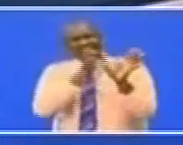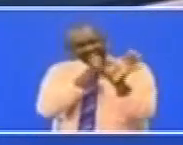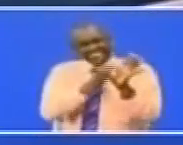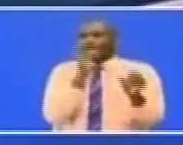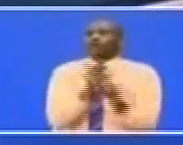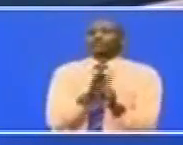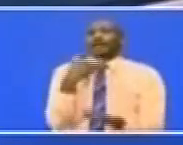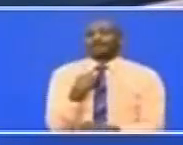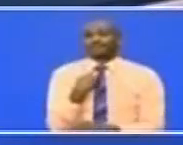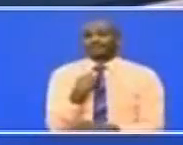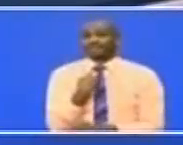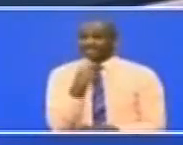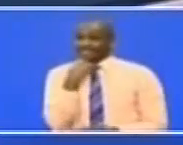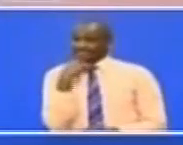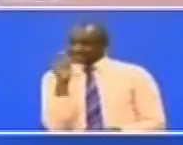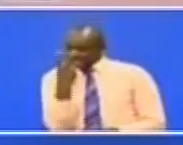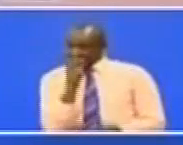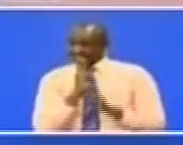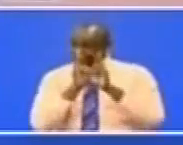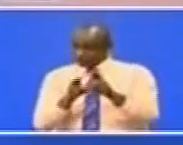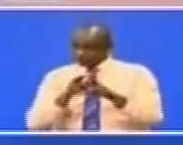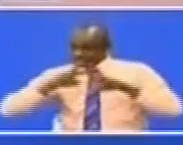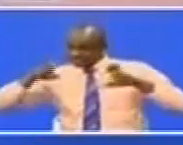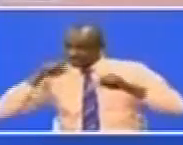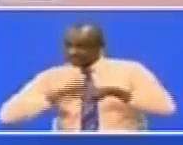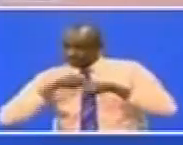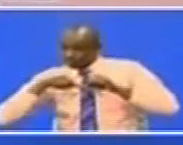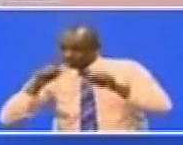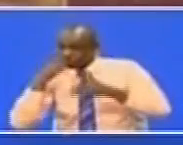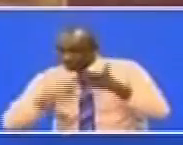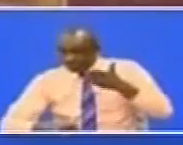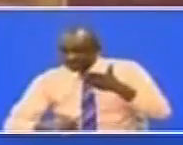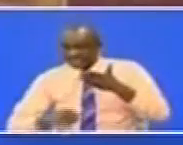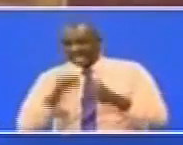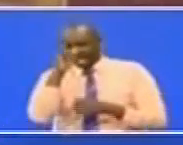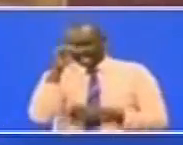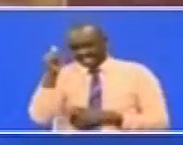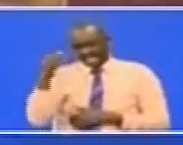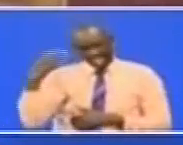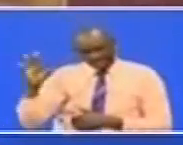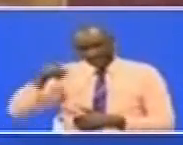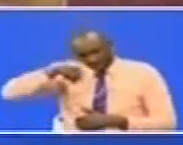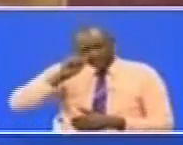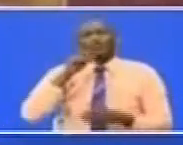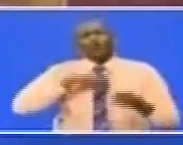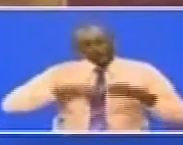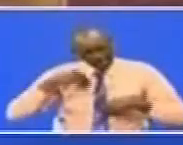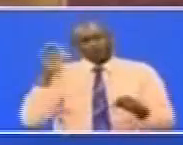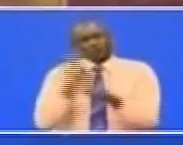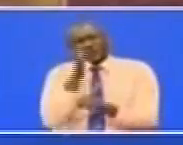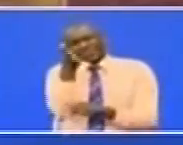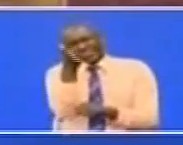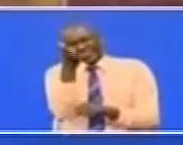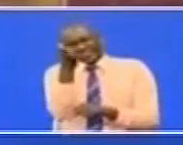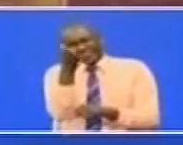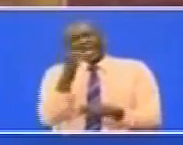Last week, the commission released a second report on its investigations that accused the IAAF of having embedded corruption at the very top